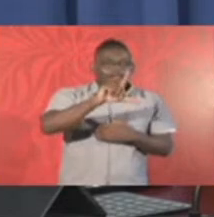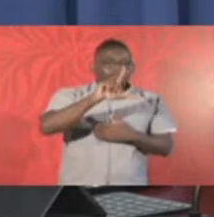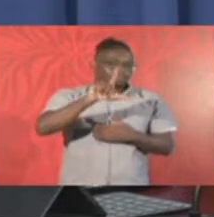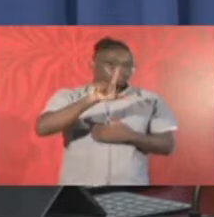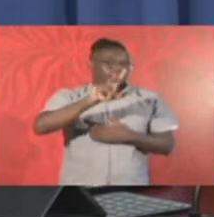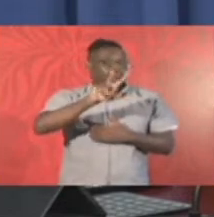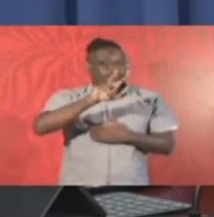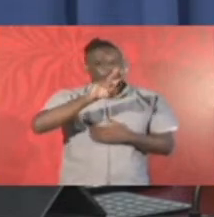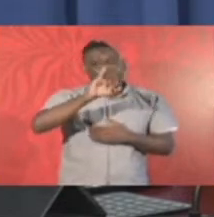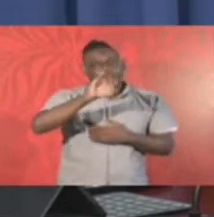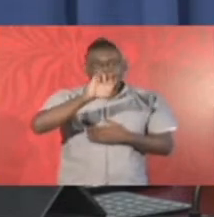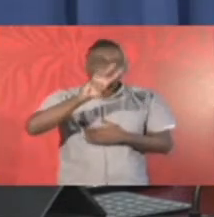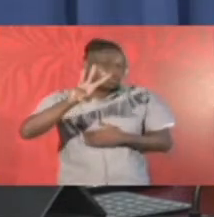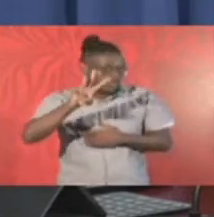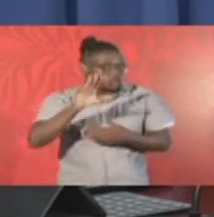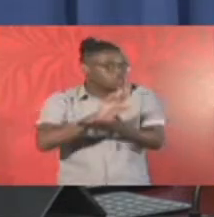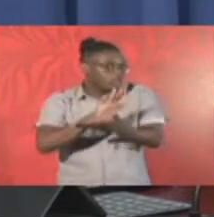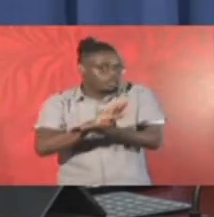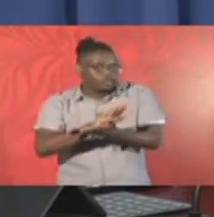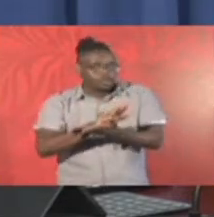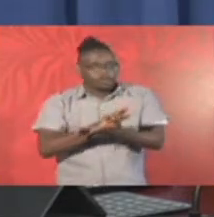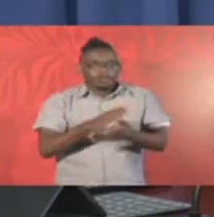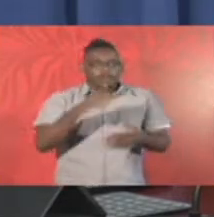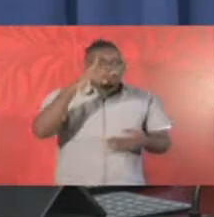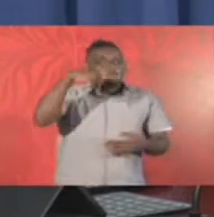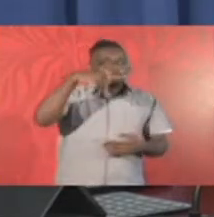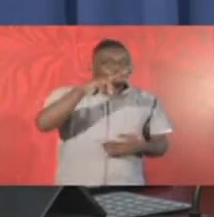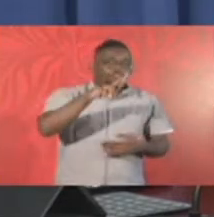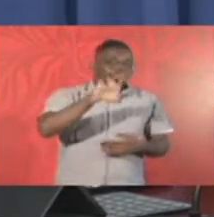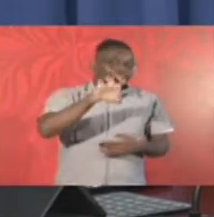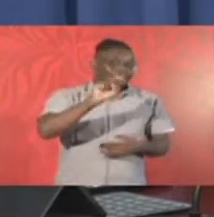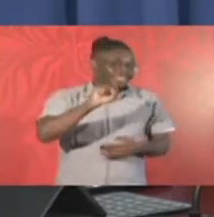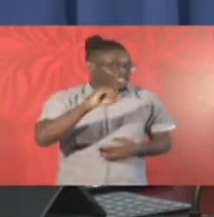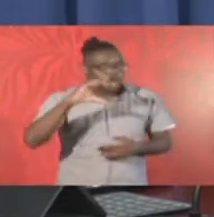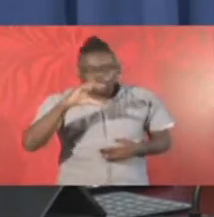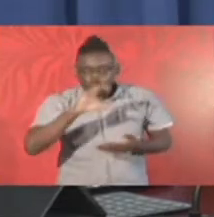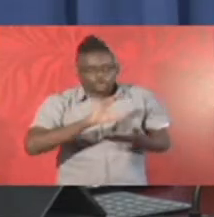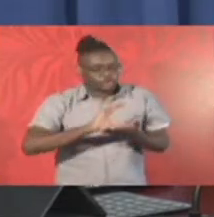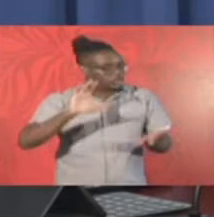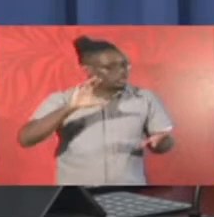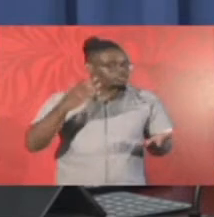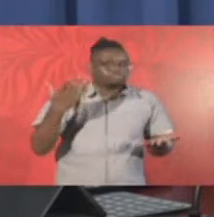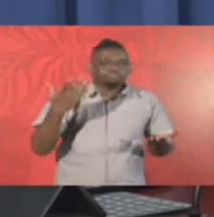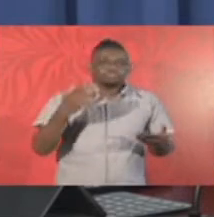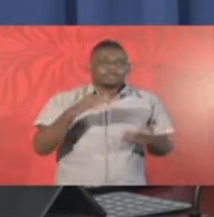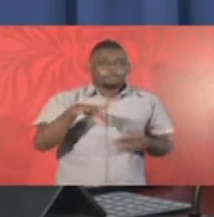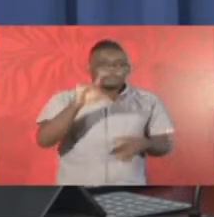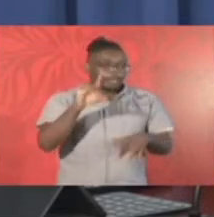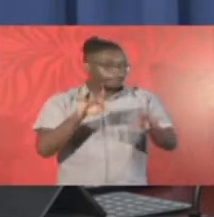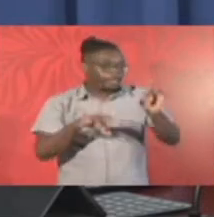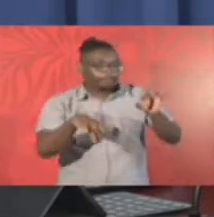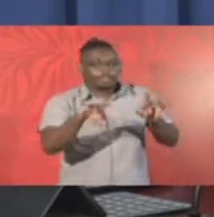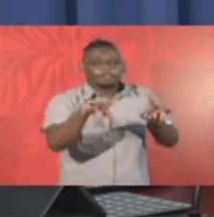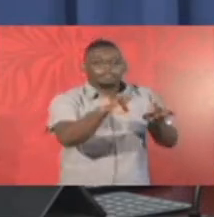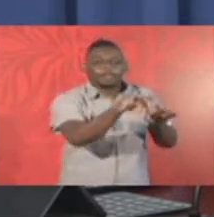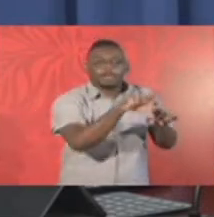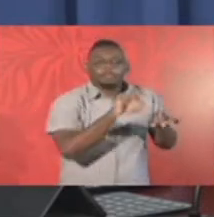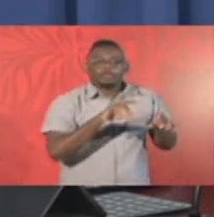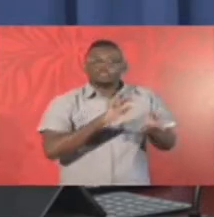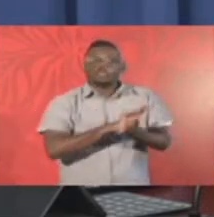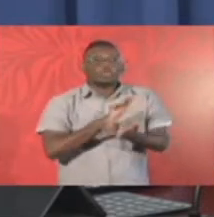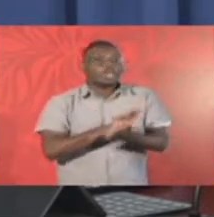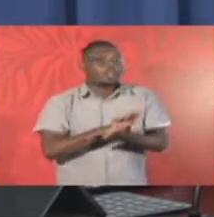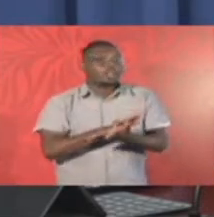don't say prayers in San Fernando, Faris will kill me. But that is what we are going to do. We are going to start to roll it out